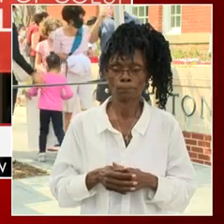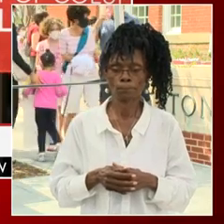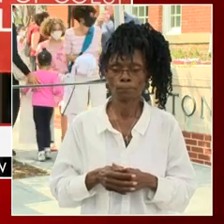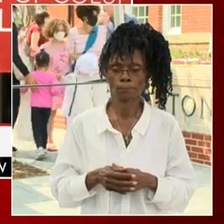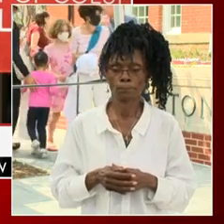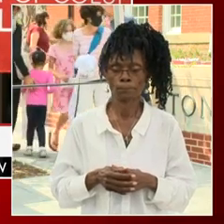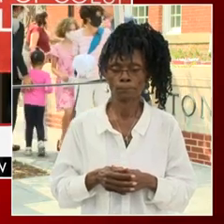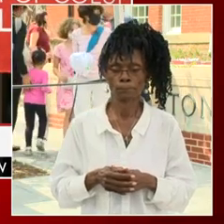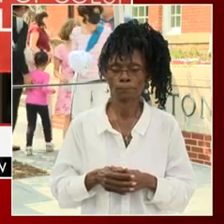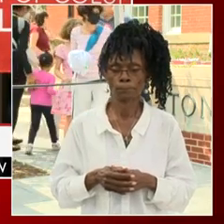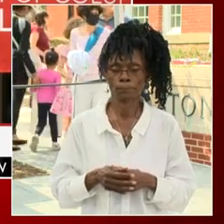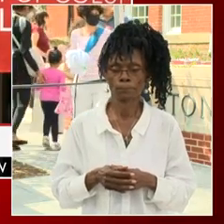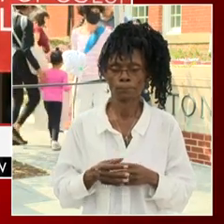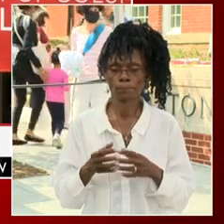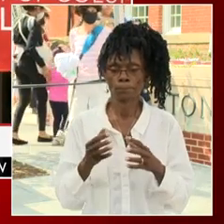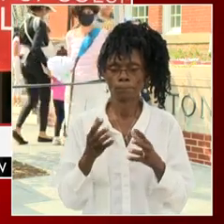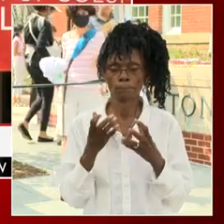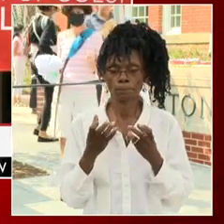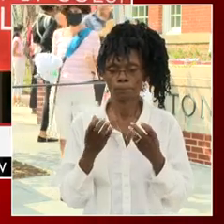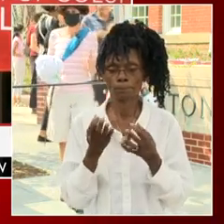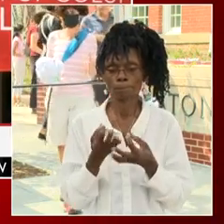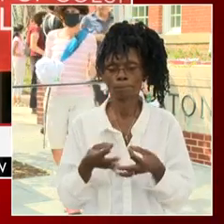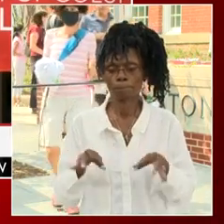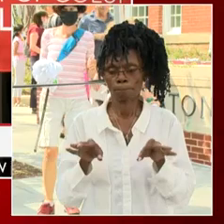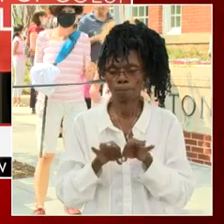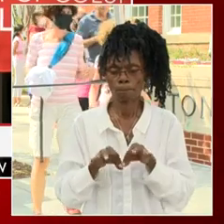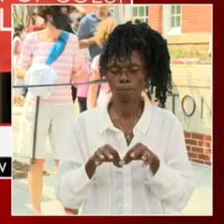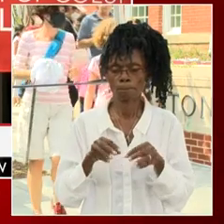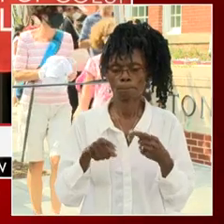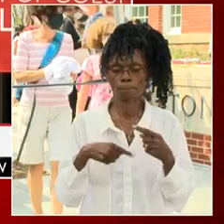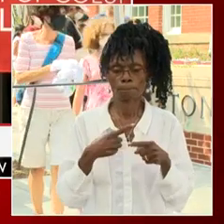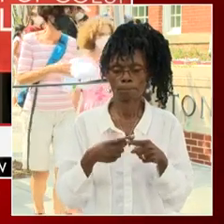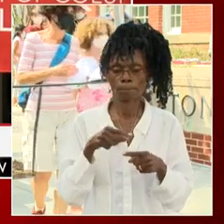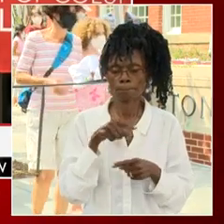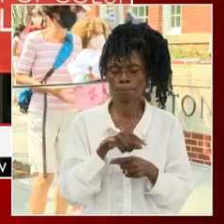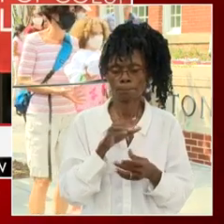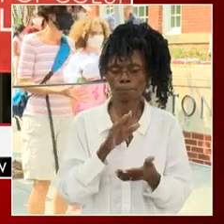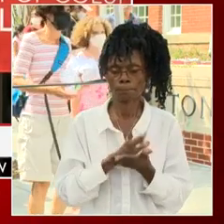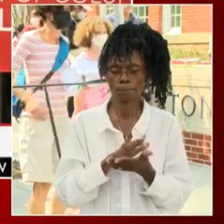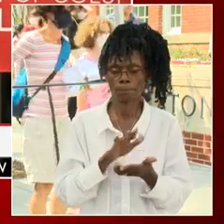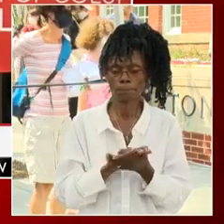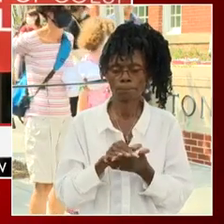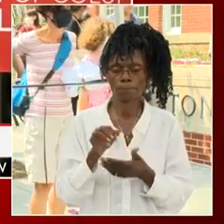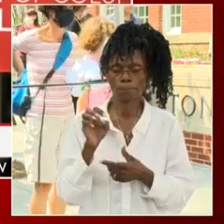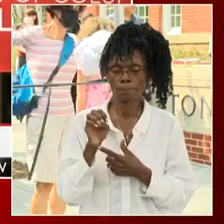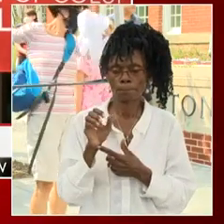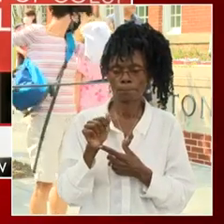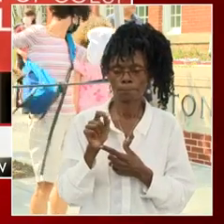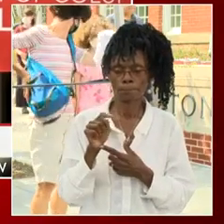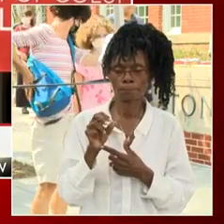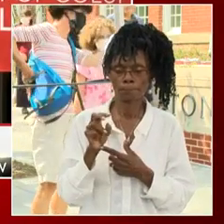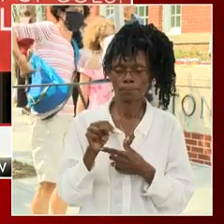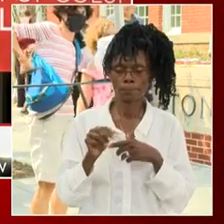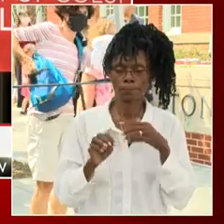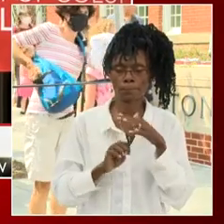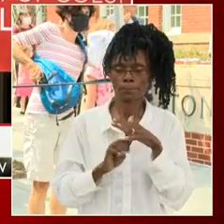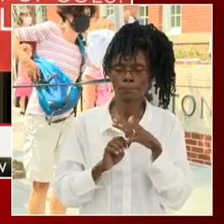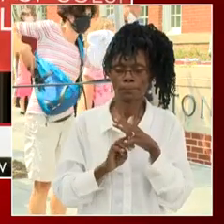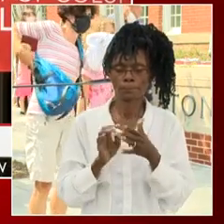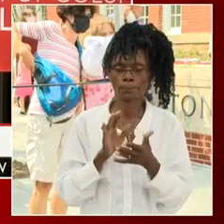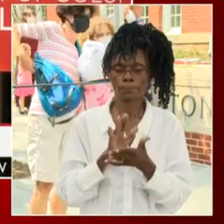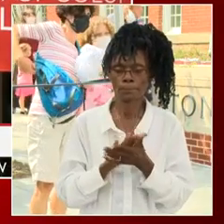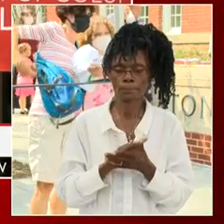Eaton represents all of the investments in Ward 3 elementary schools that had not been